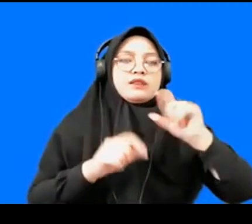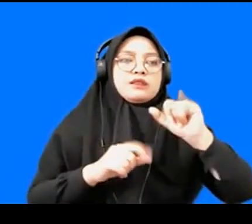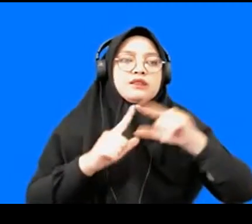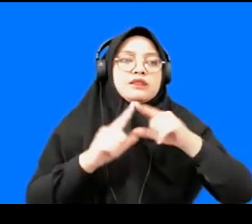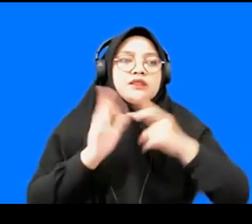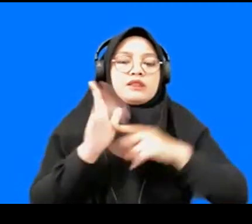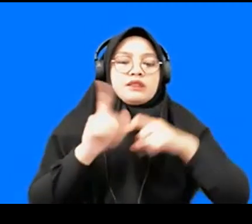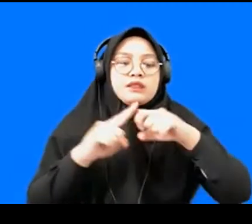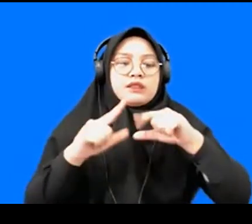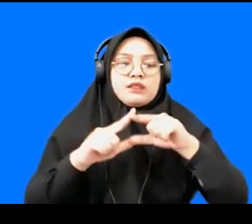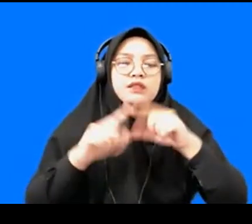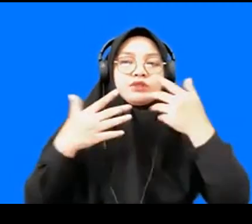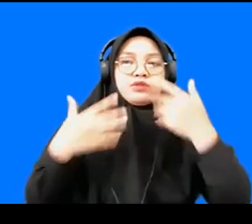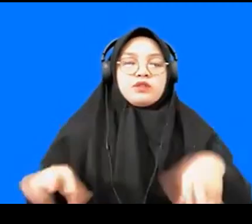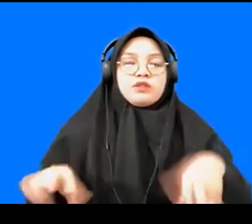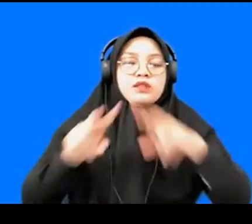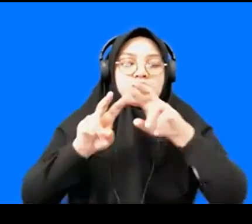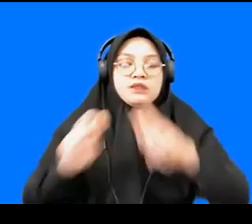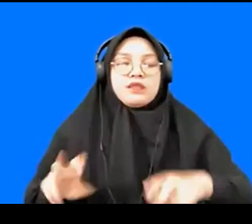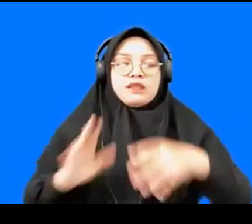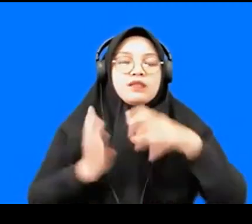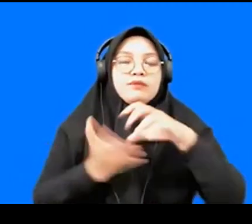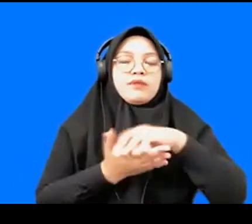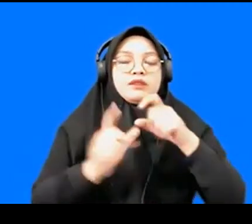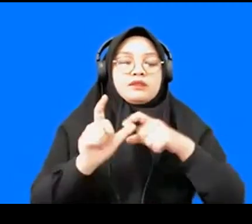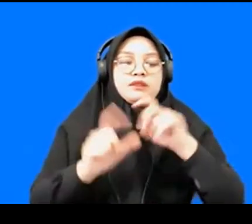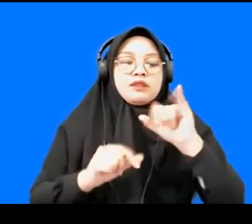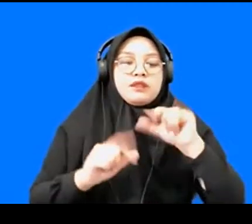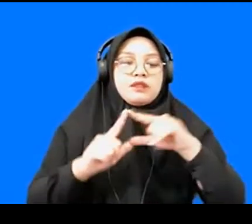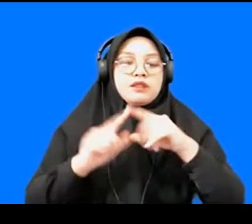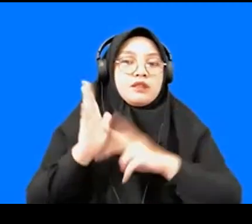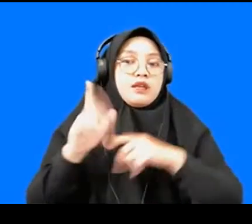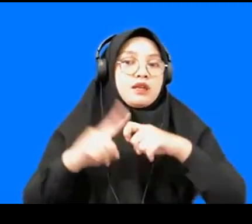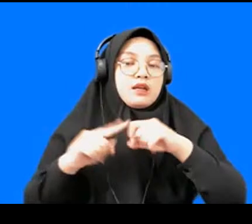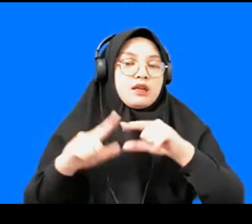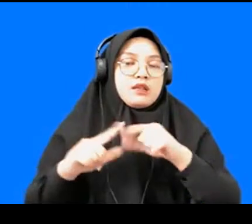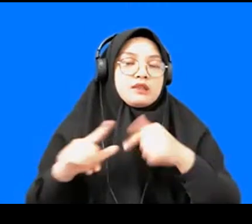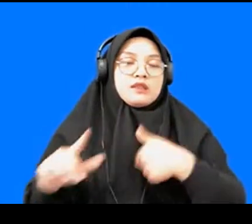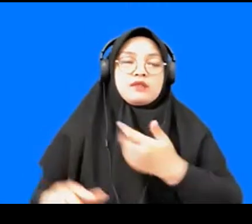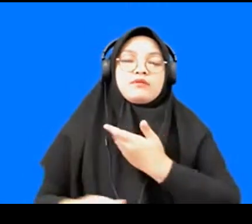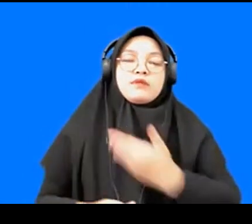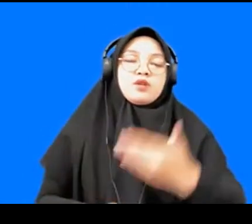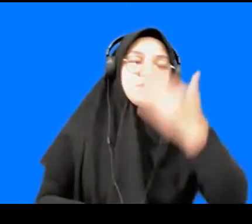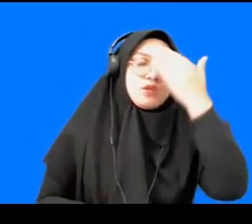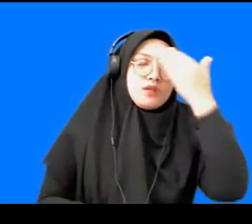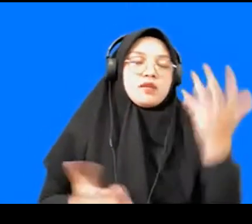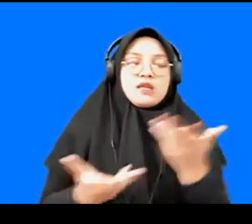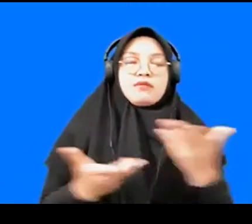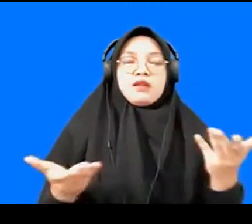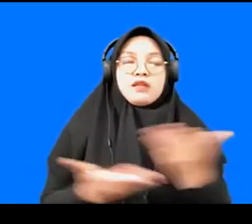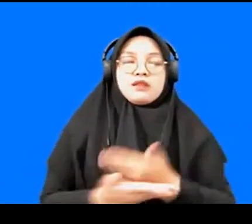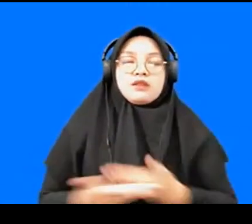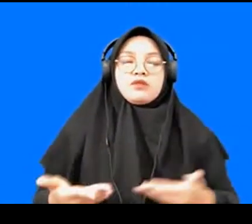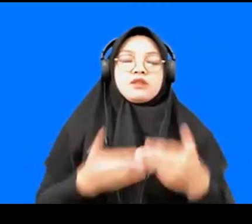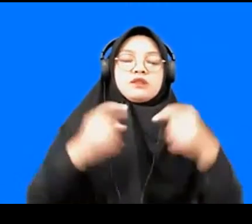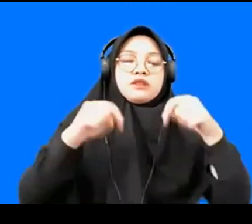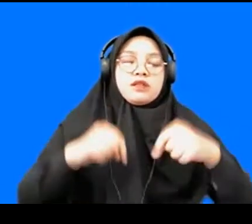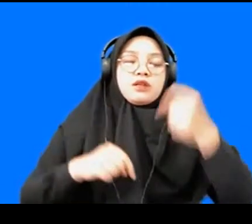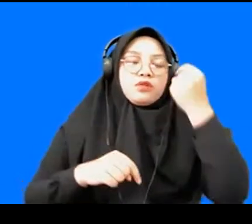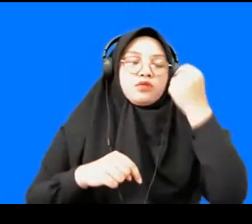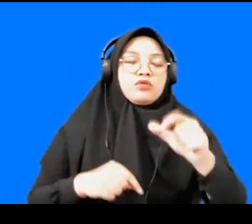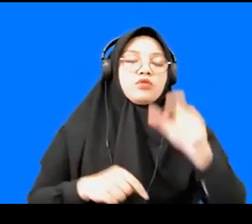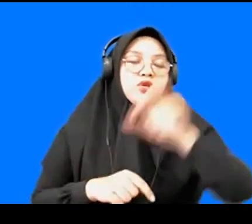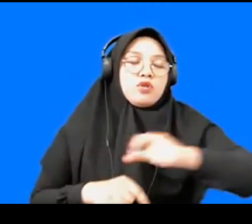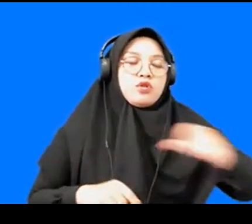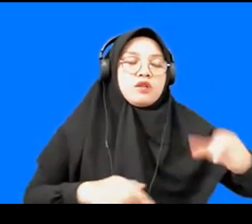Lanka. No, okay. So just wondering what is the situation now for person with disability in this country because of the